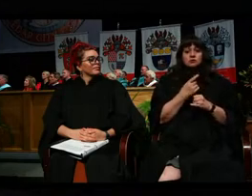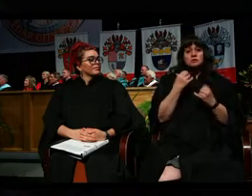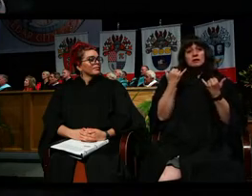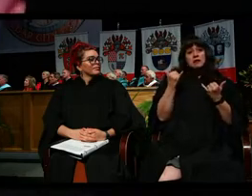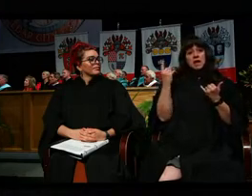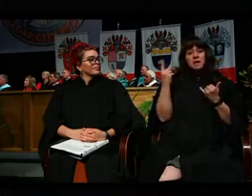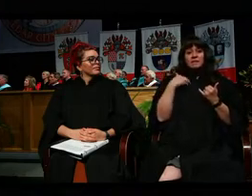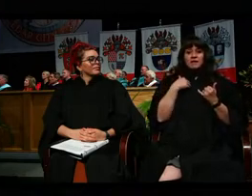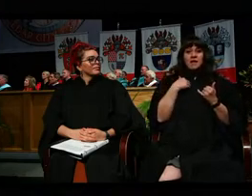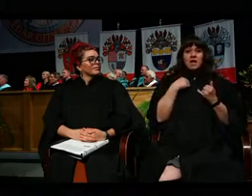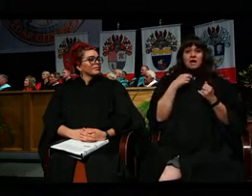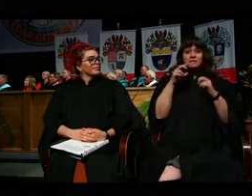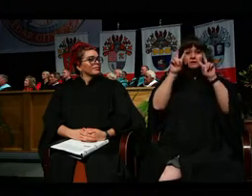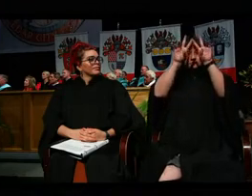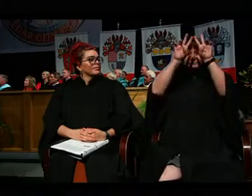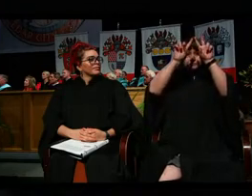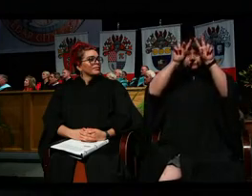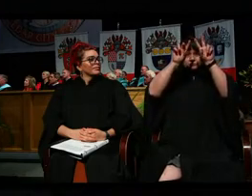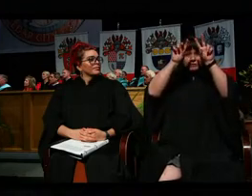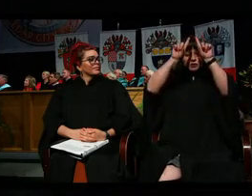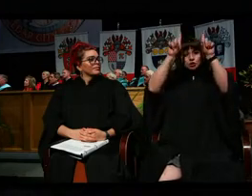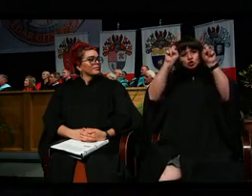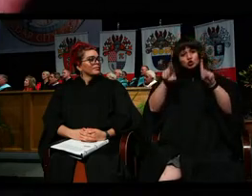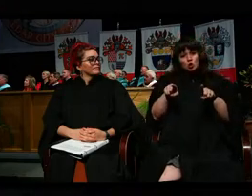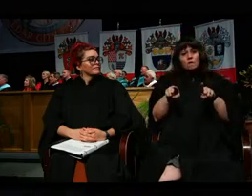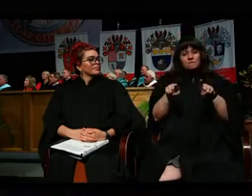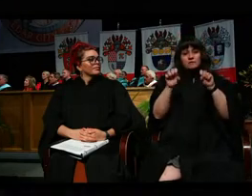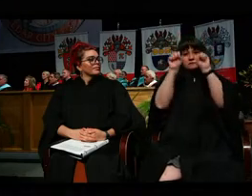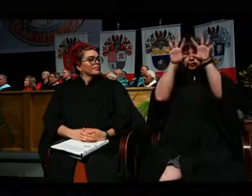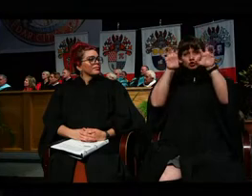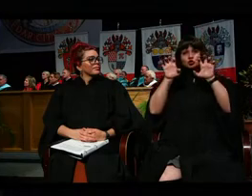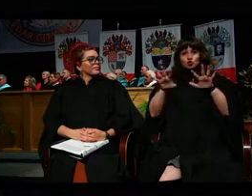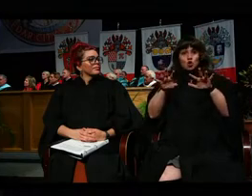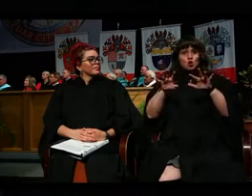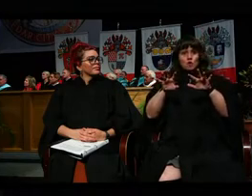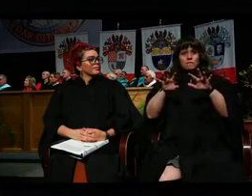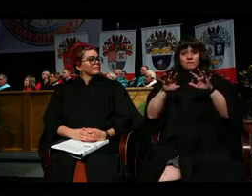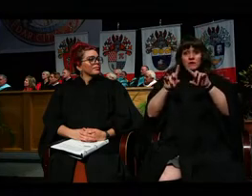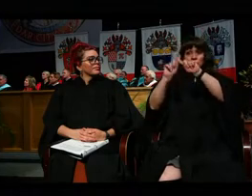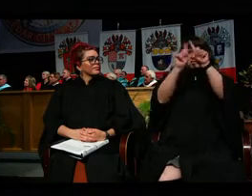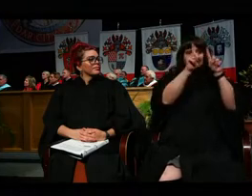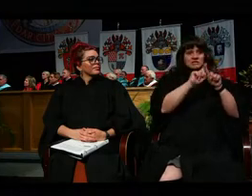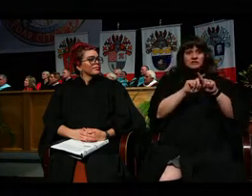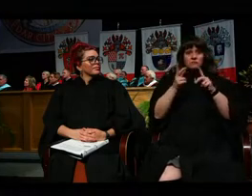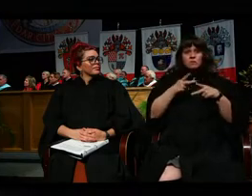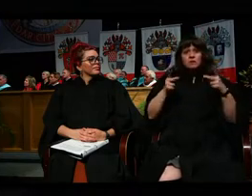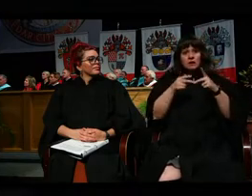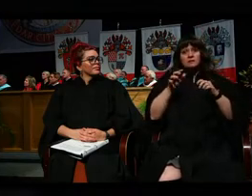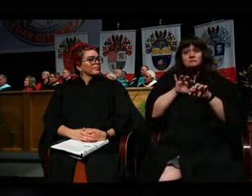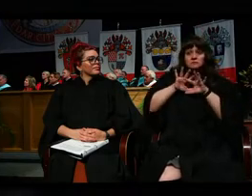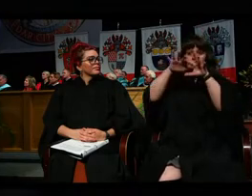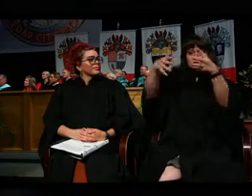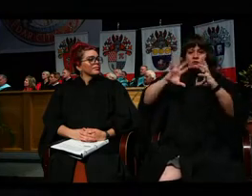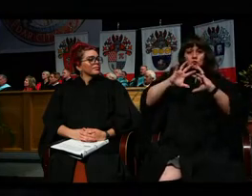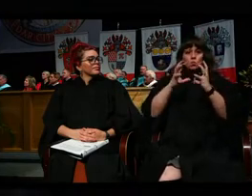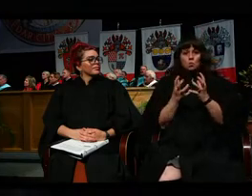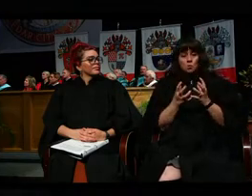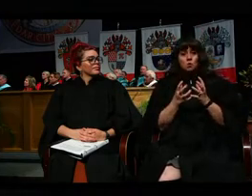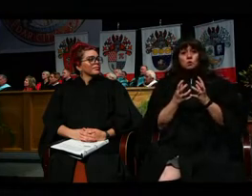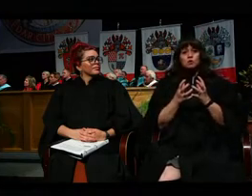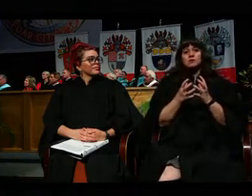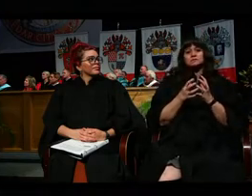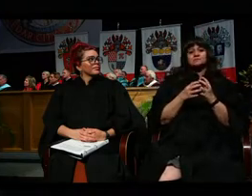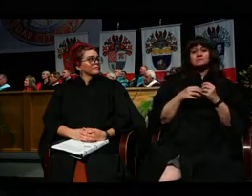They do a survey every year about trust in institutions all across the world. And it won't surprise you to learn that across the world, trust in